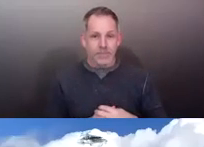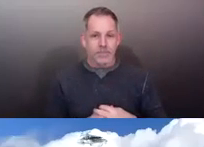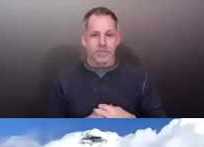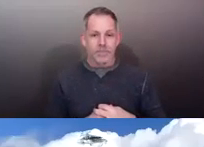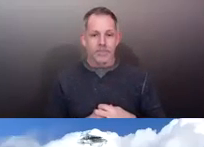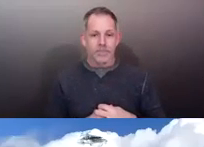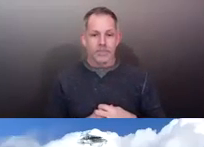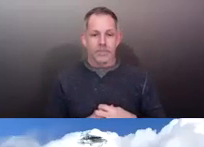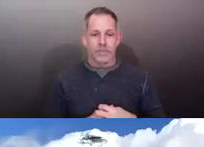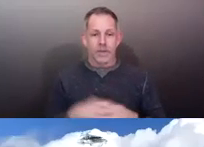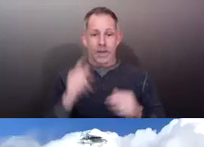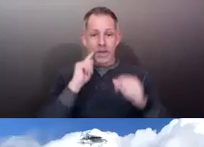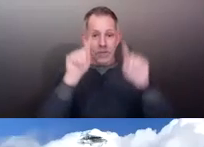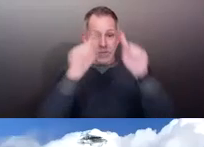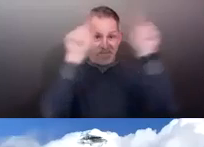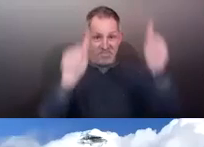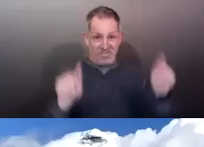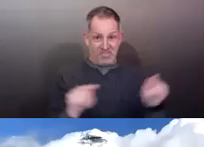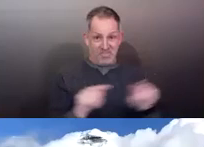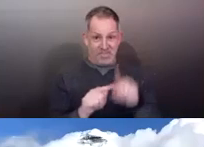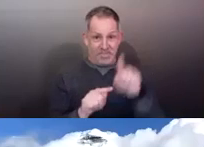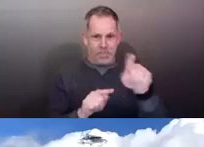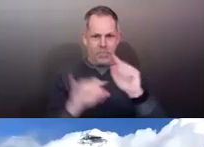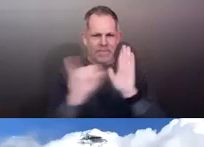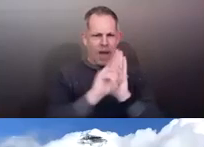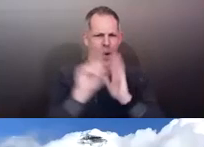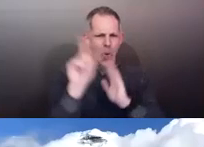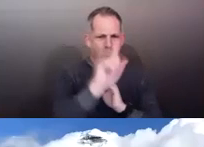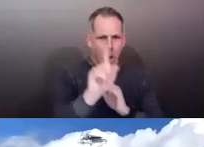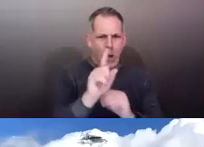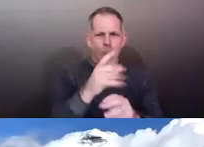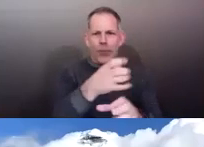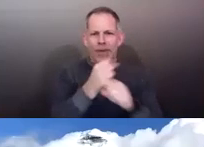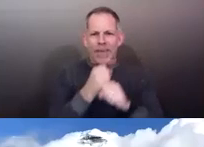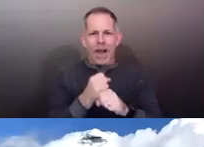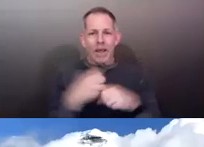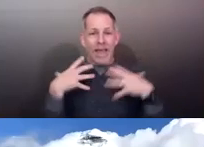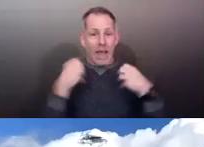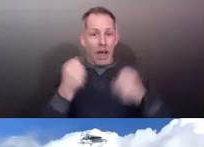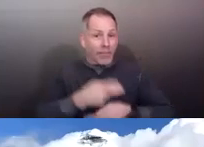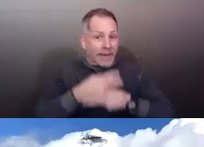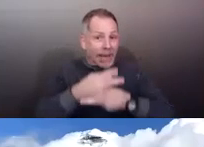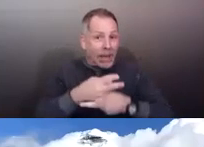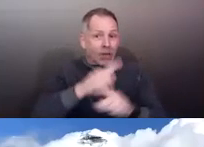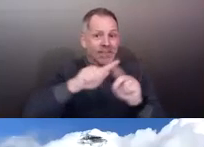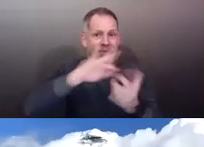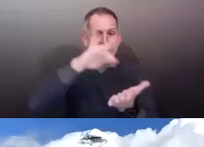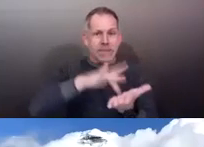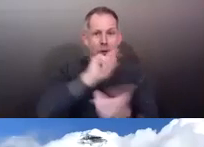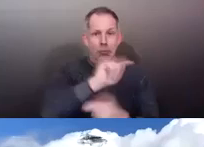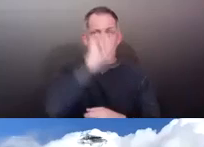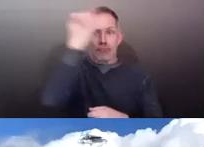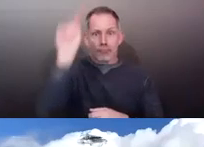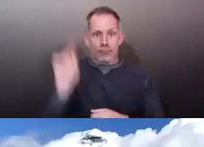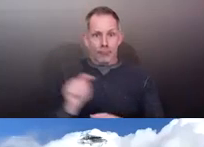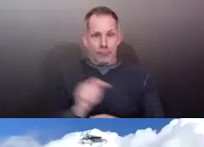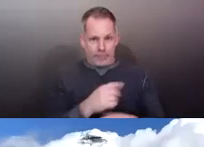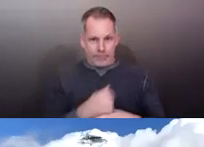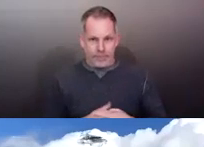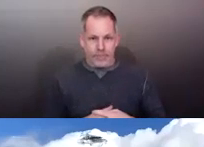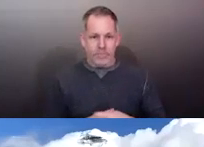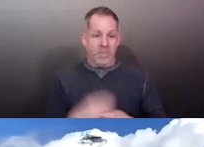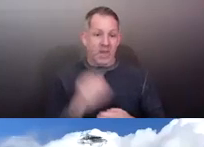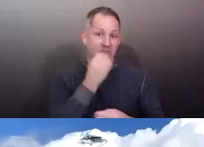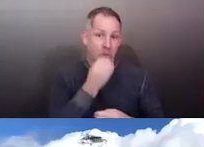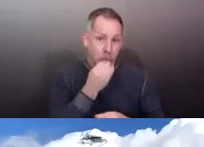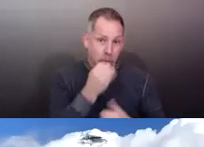get healthcare, where there's food, those sorts of things. We actually built that early on during the response to COVID-19.